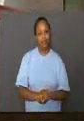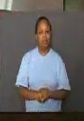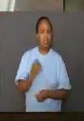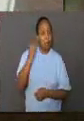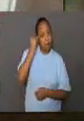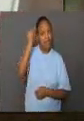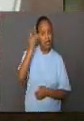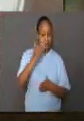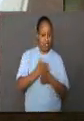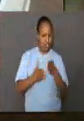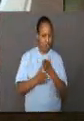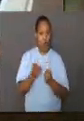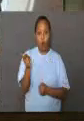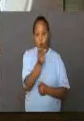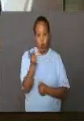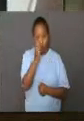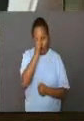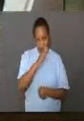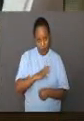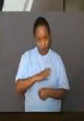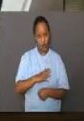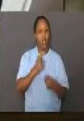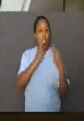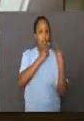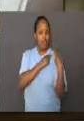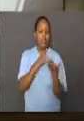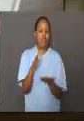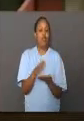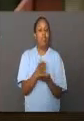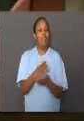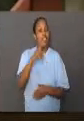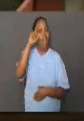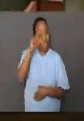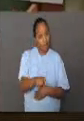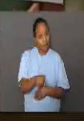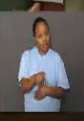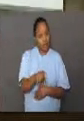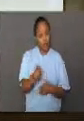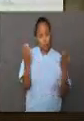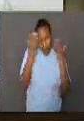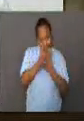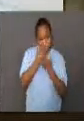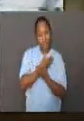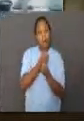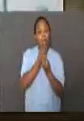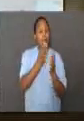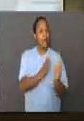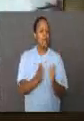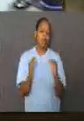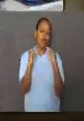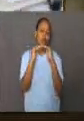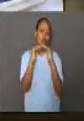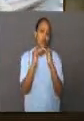Ideally, the two people would share the responsibility of preparing the evening meal